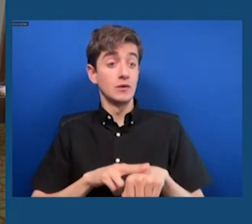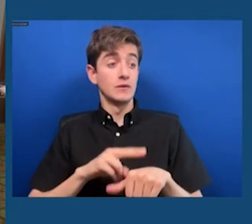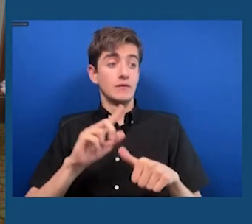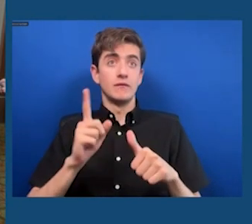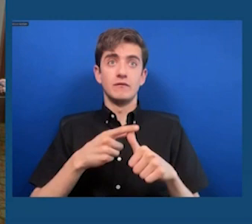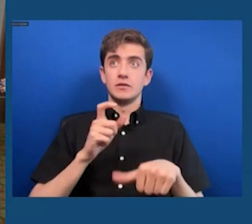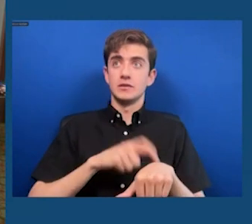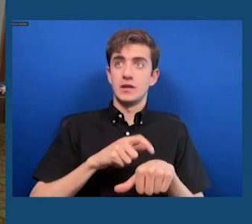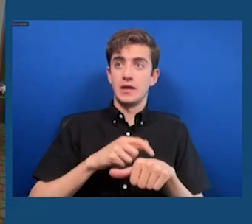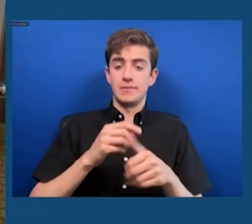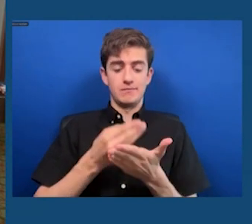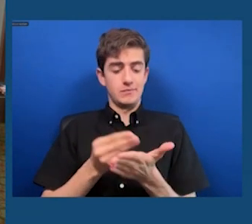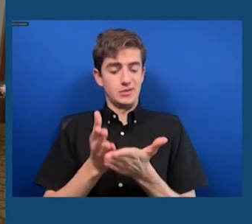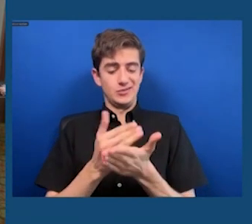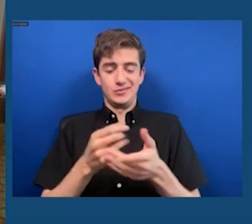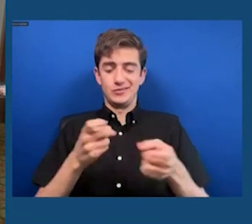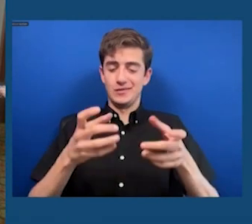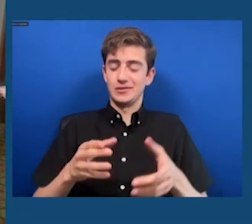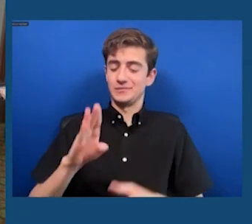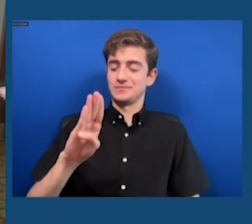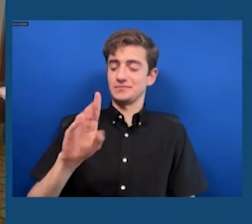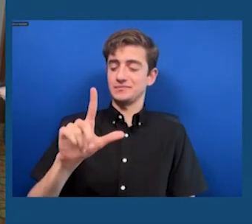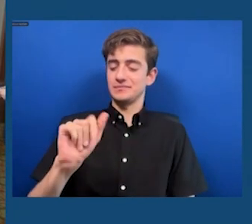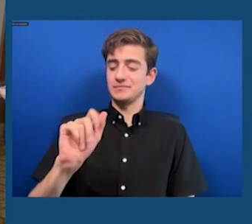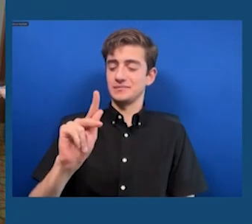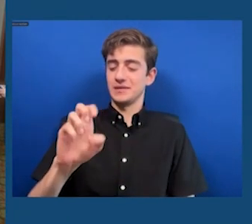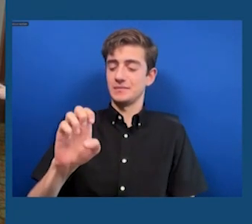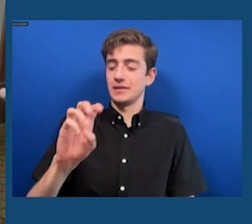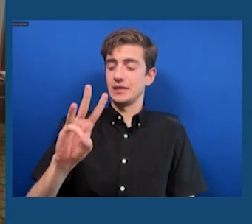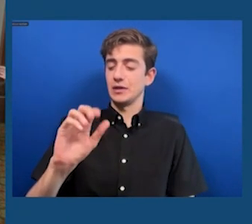Washington. You did good. We'll keep you.